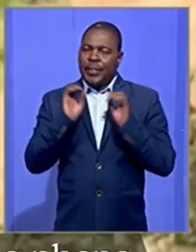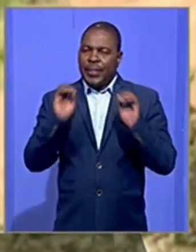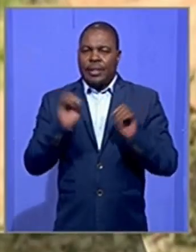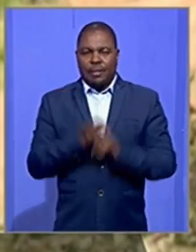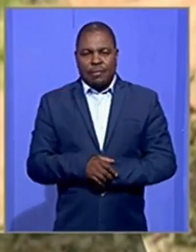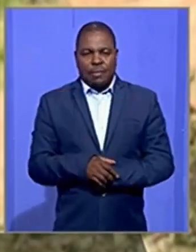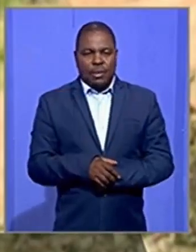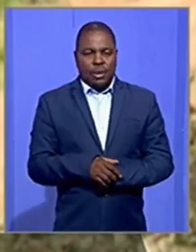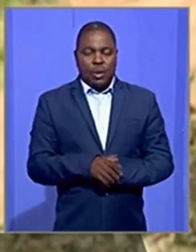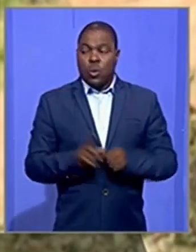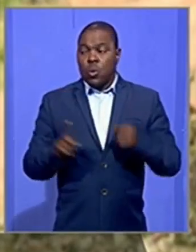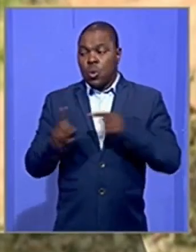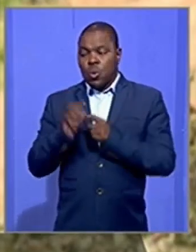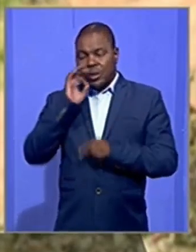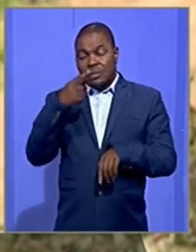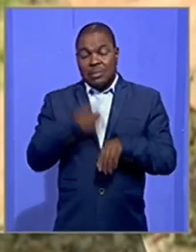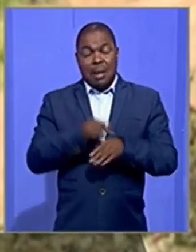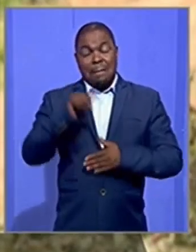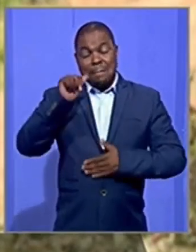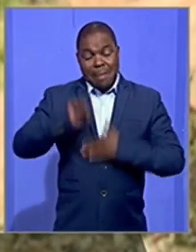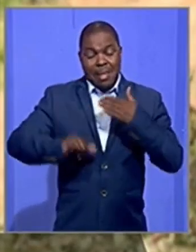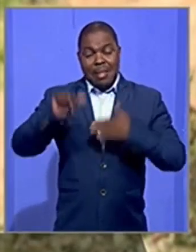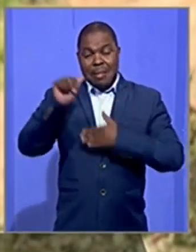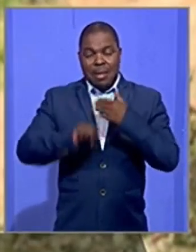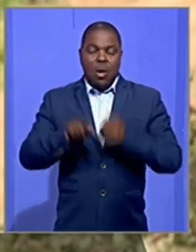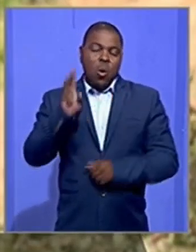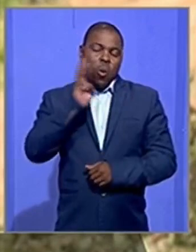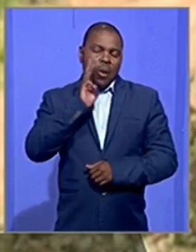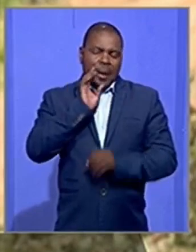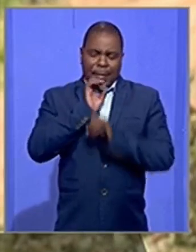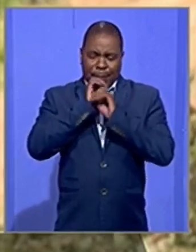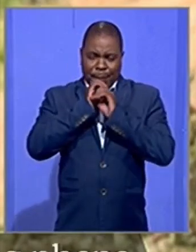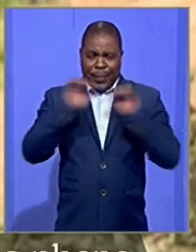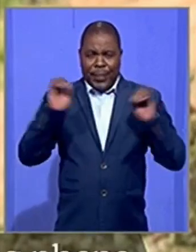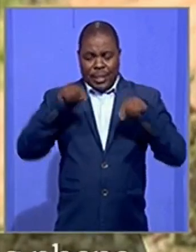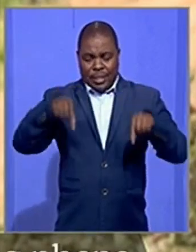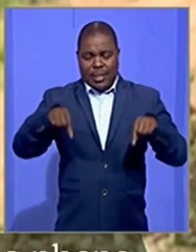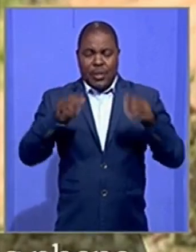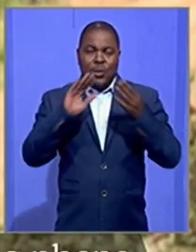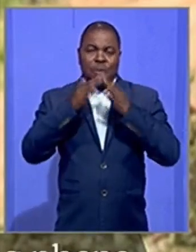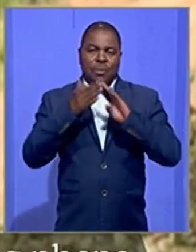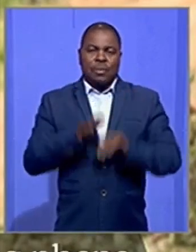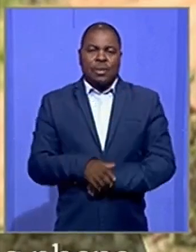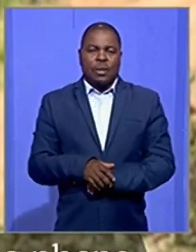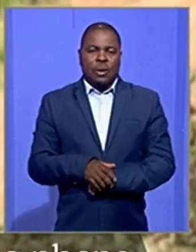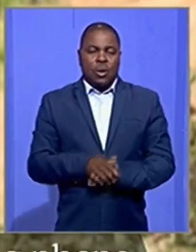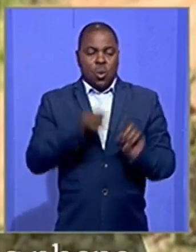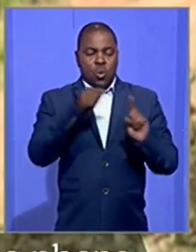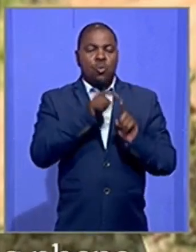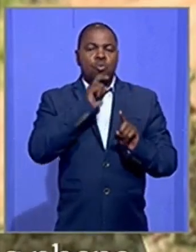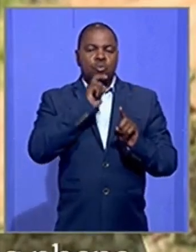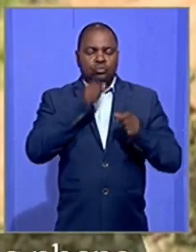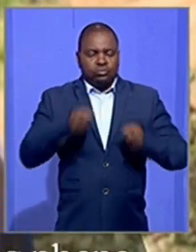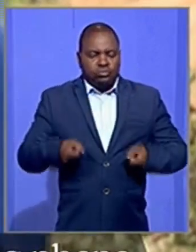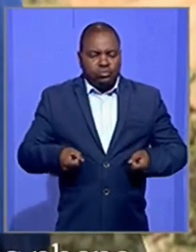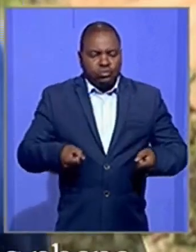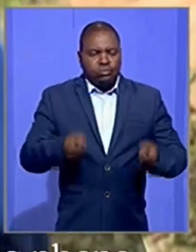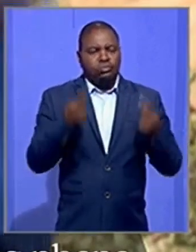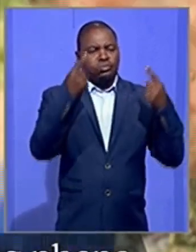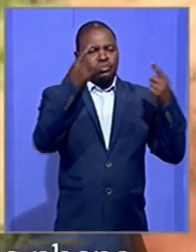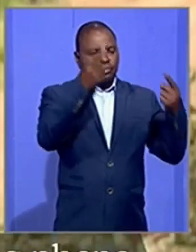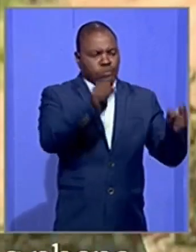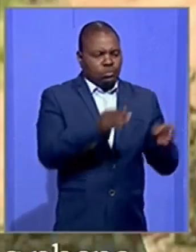A re ba kgona go nna dikgwedi ba sena le thopi ya metsi mo motseng. A re ba dirisa di-wheelbarrow go ya ko